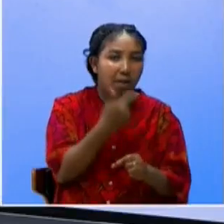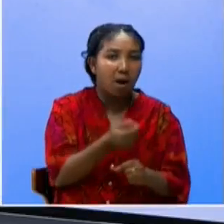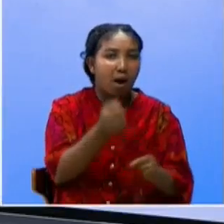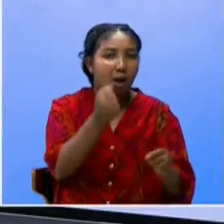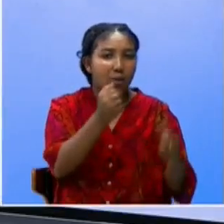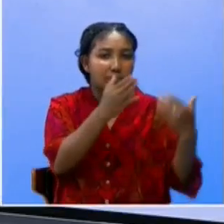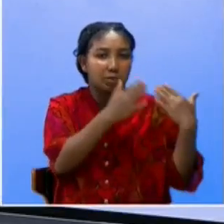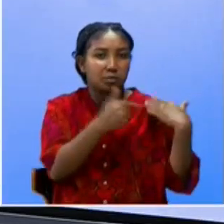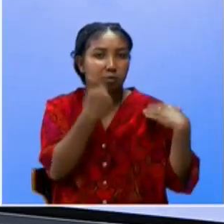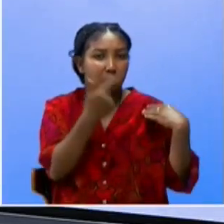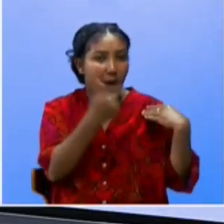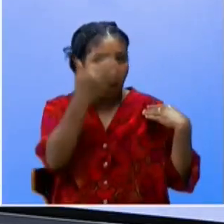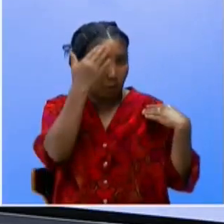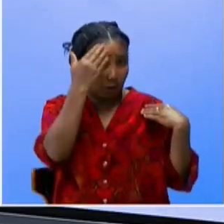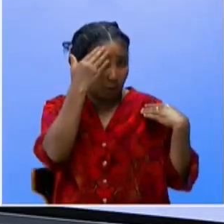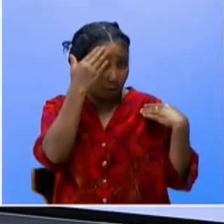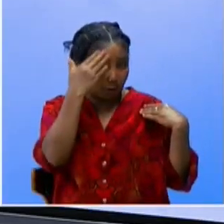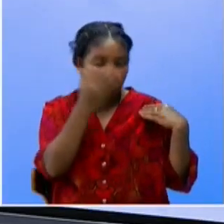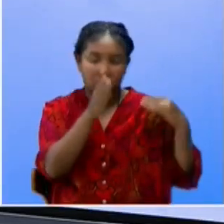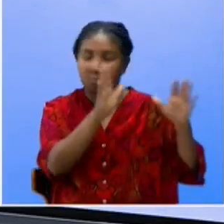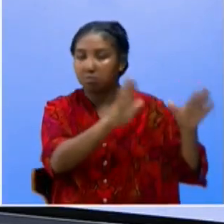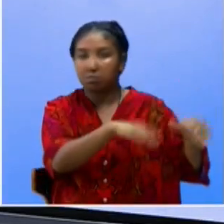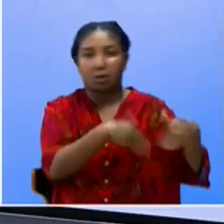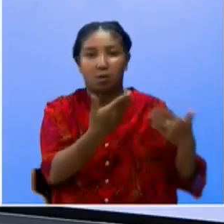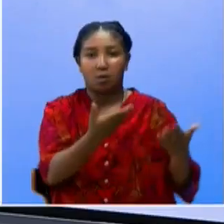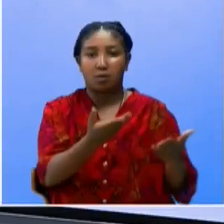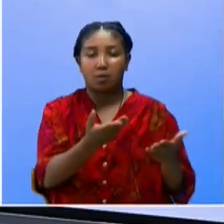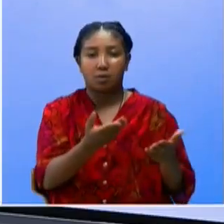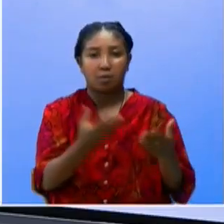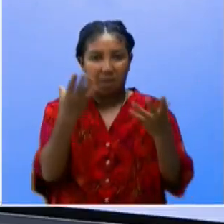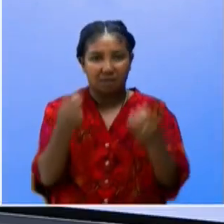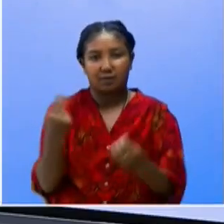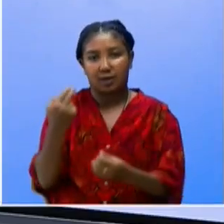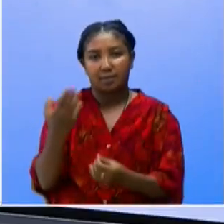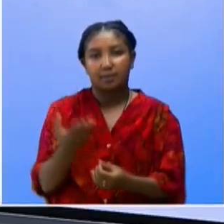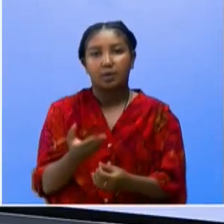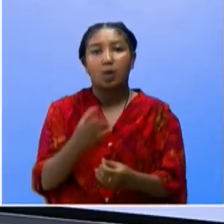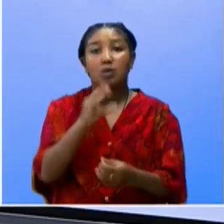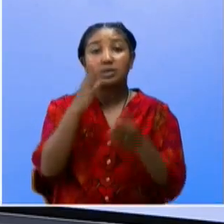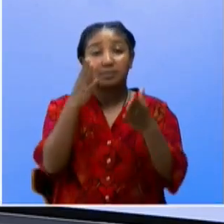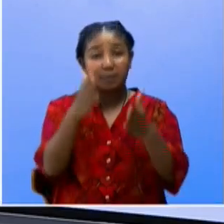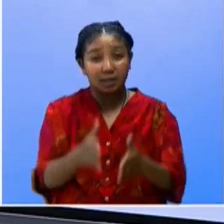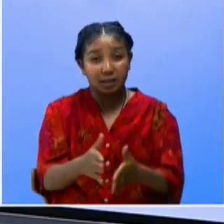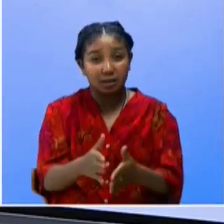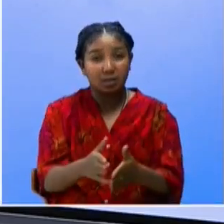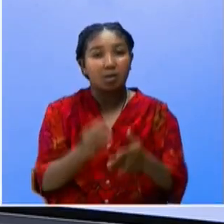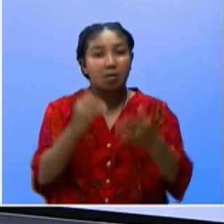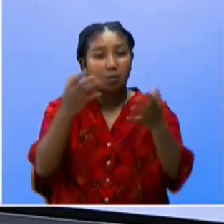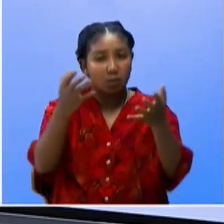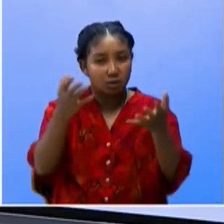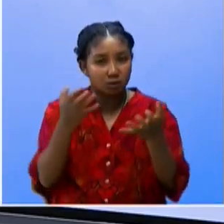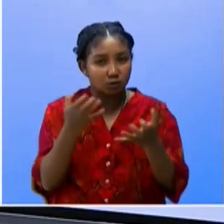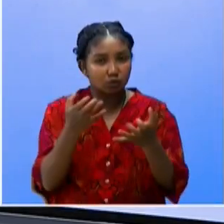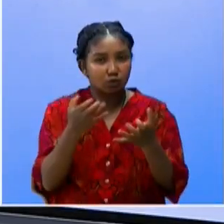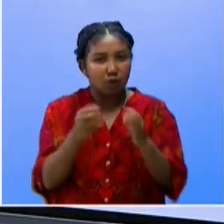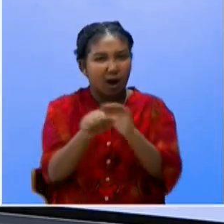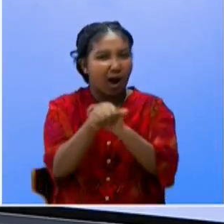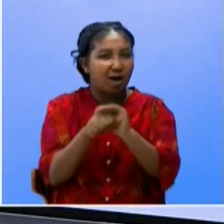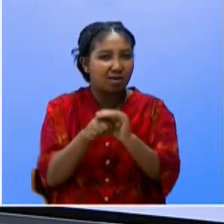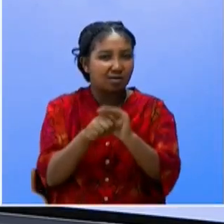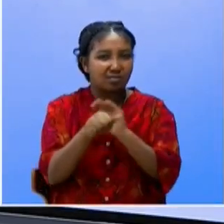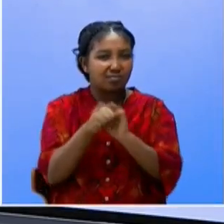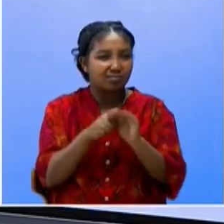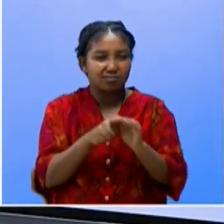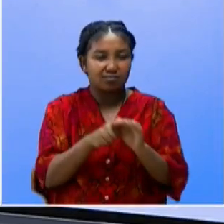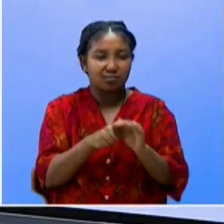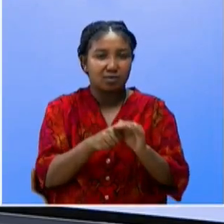Means well known. It's obvious or well known. And if the speaker wants to hide,